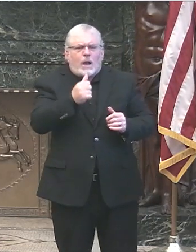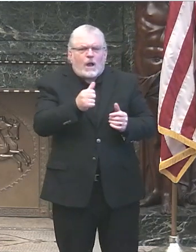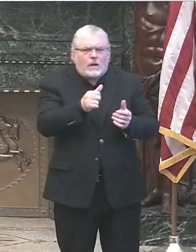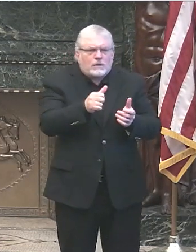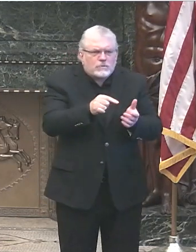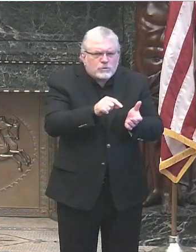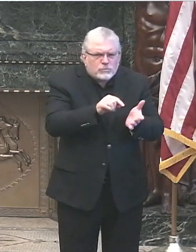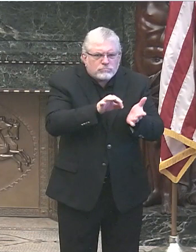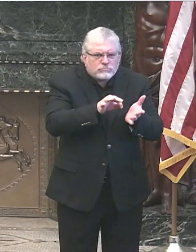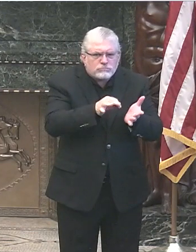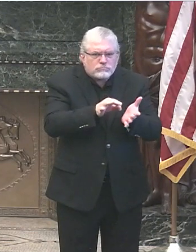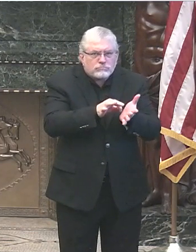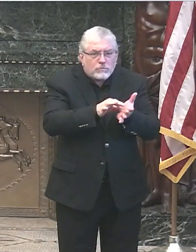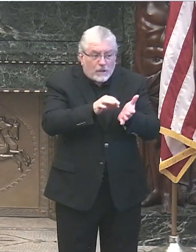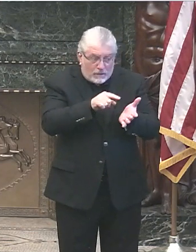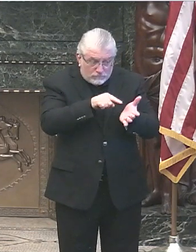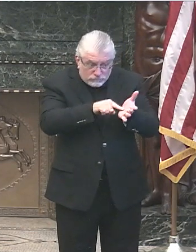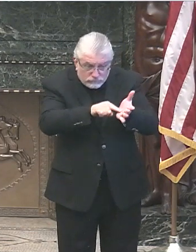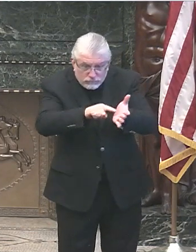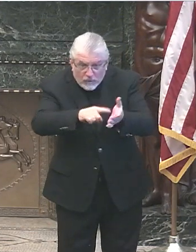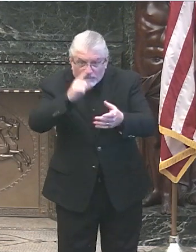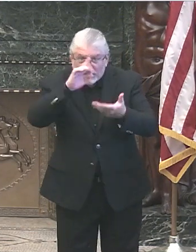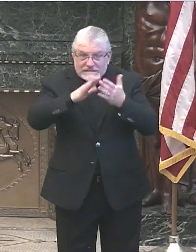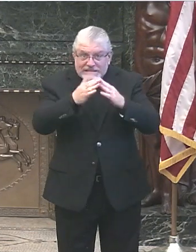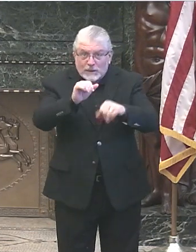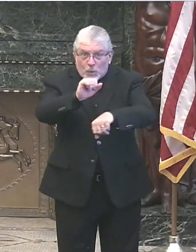employees. Thank you all.